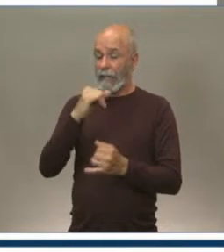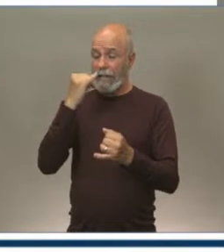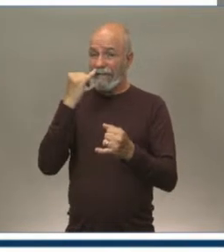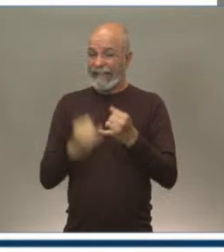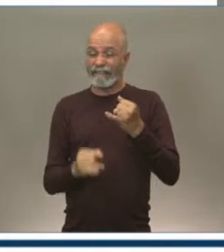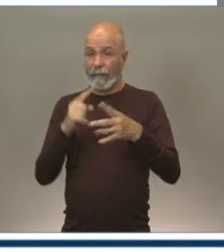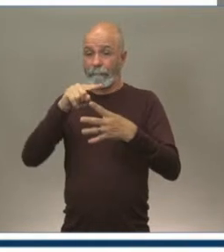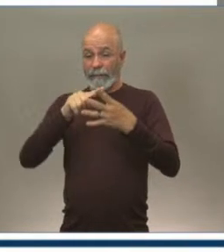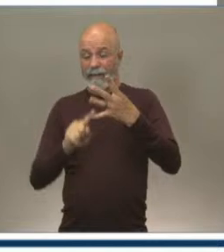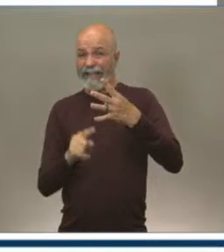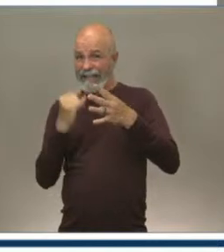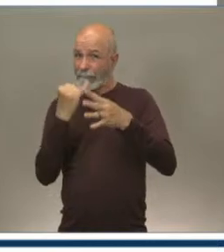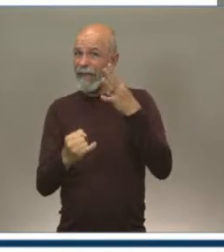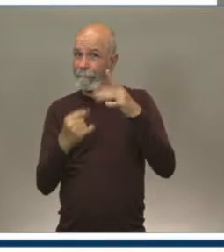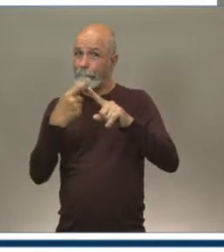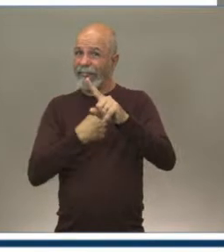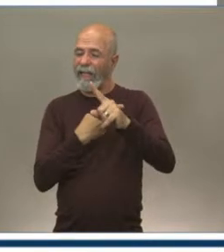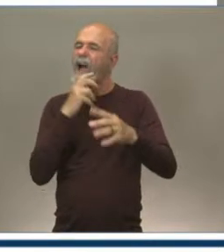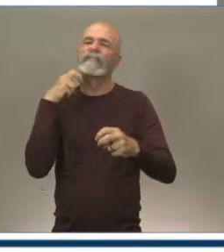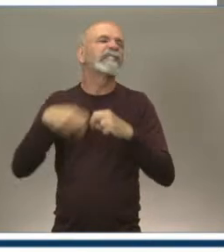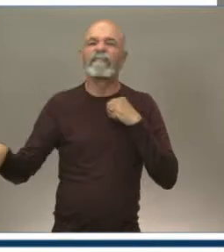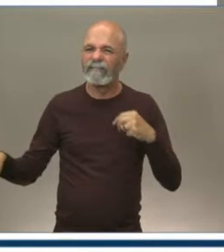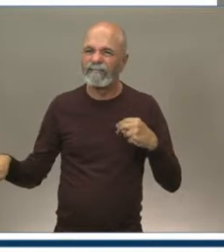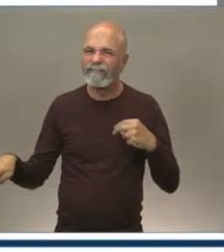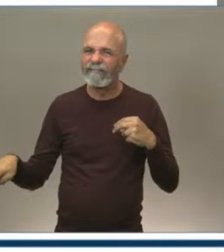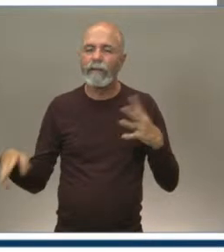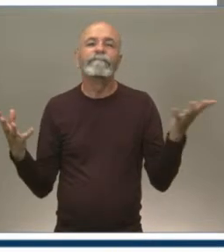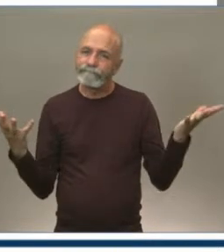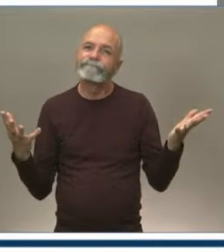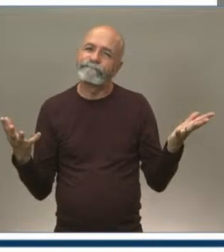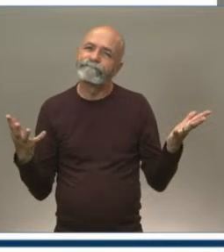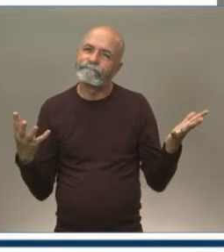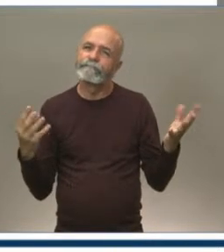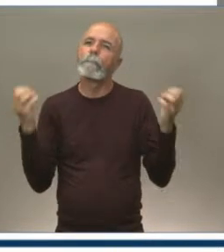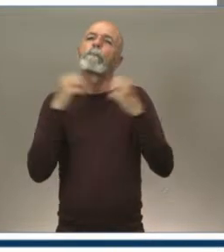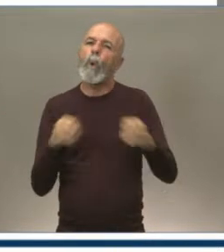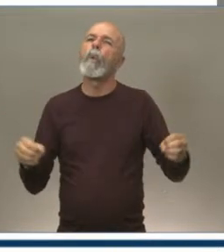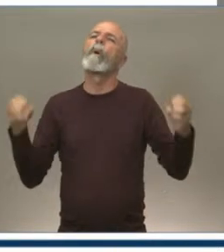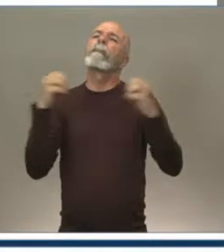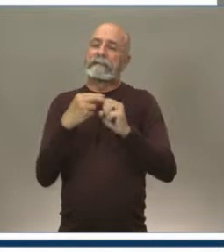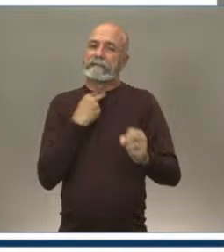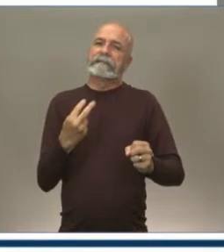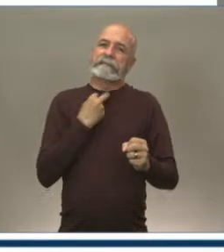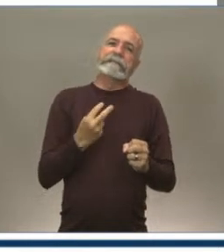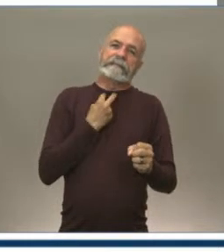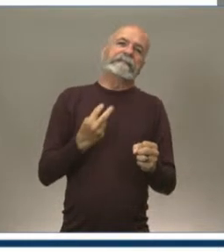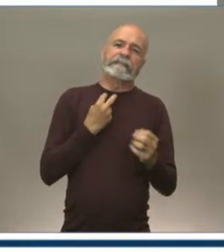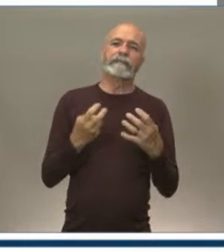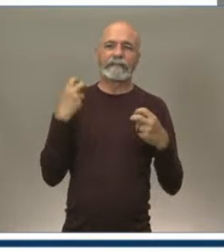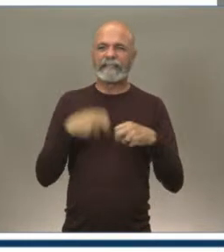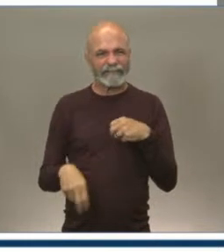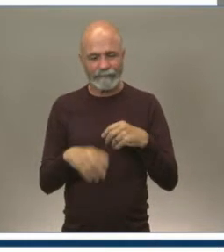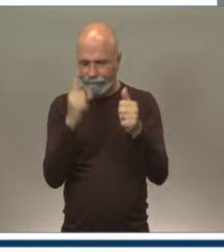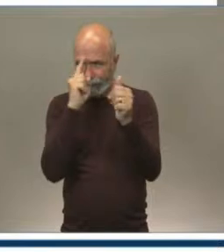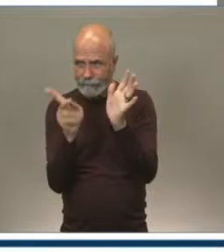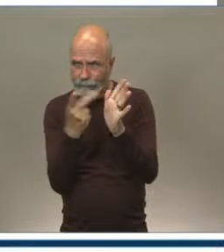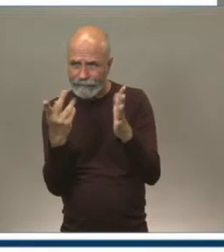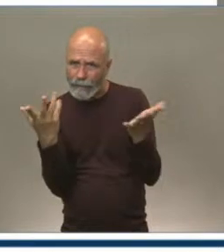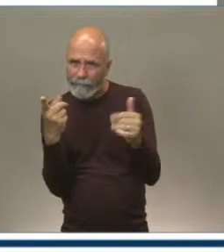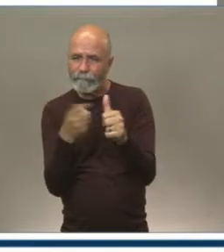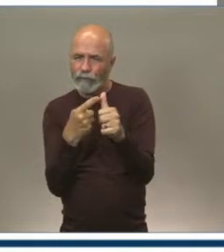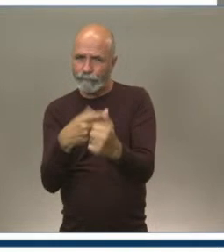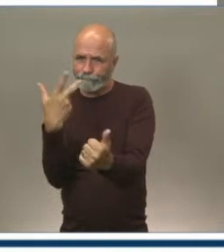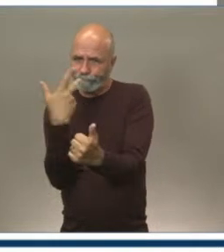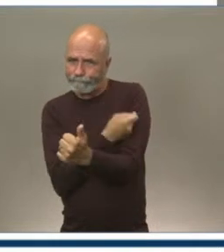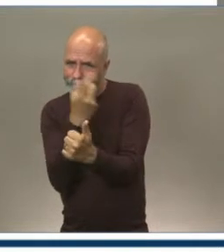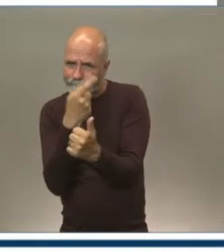are likely more difficult days ahead. But if we focus on our first dose and more restricted spring,